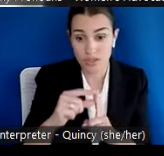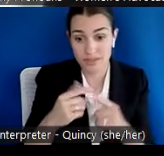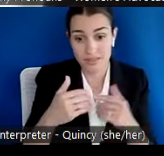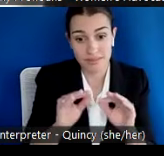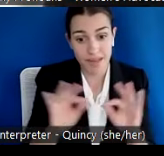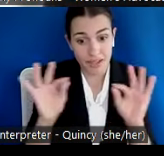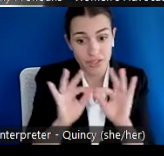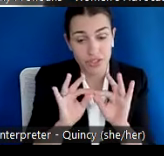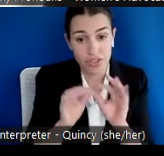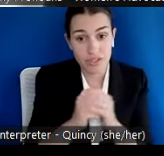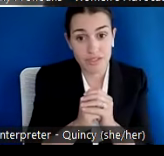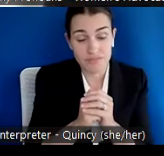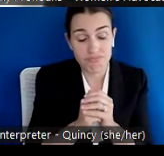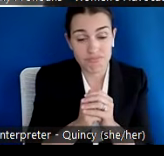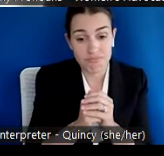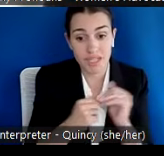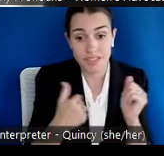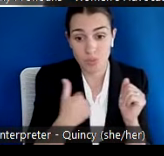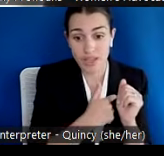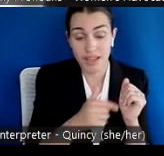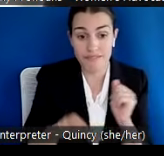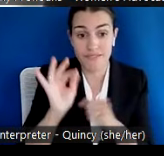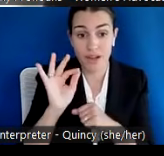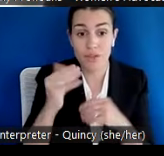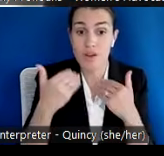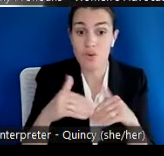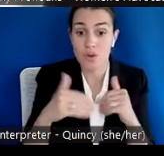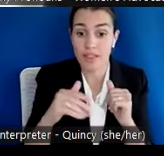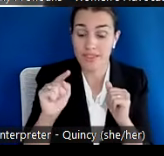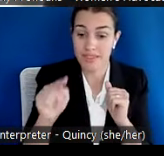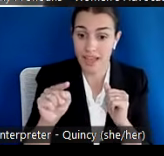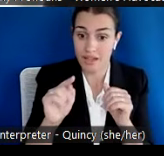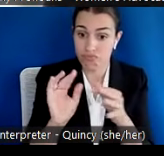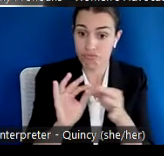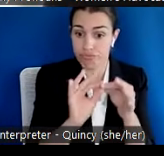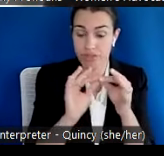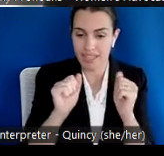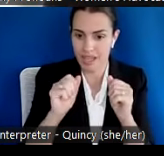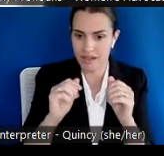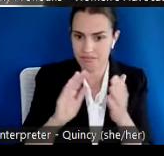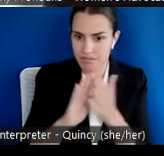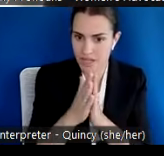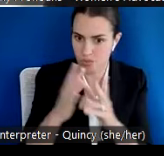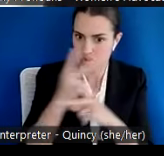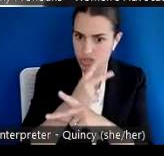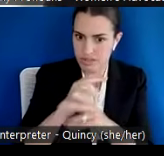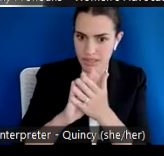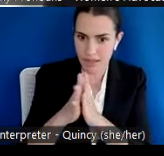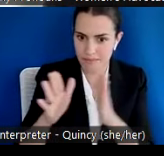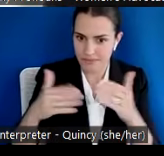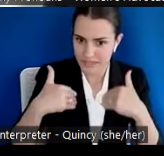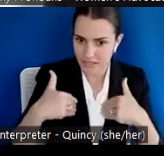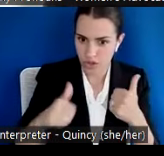really do matter, because we have found that that rhetoric can escalate into physical threats or assaults, and